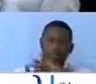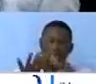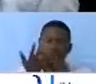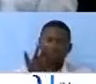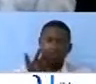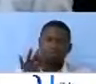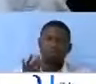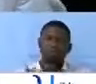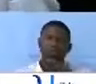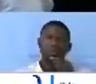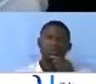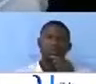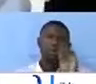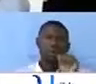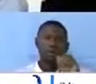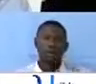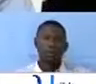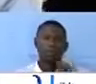Dinka 2.